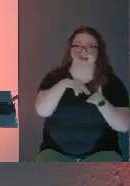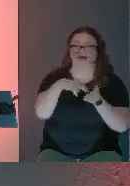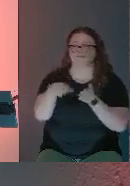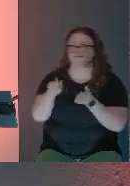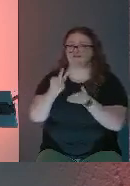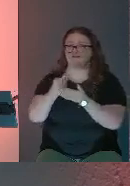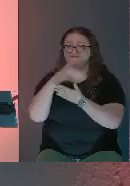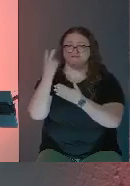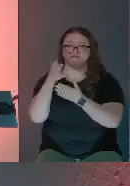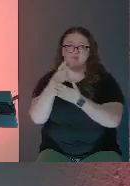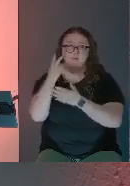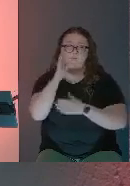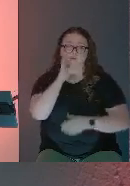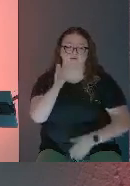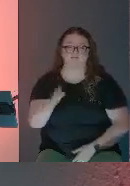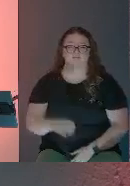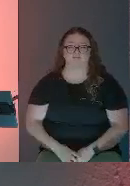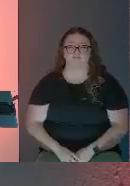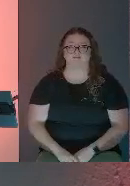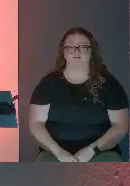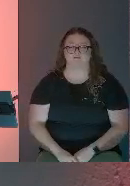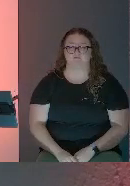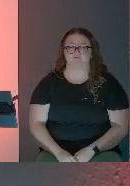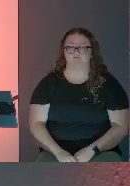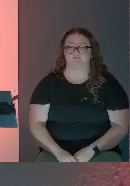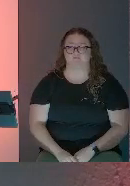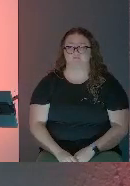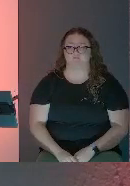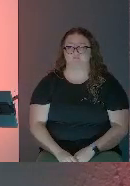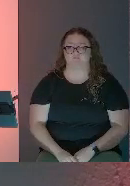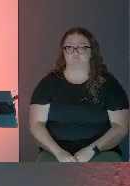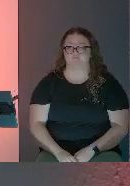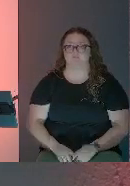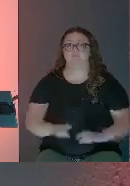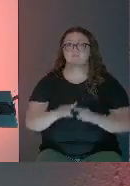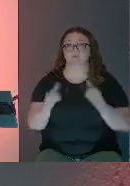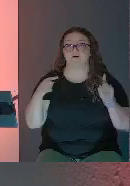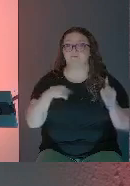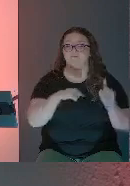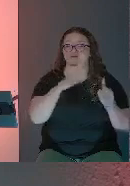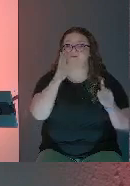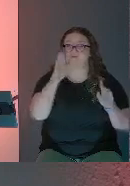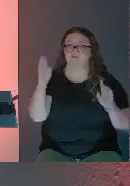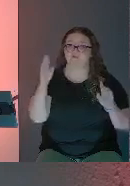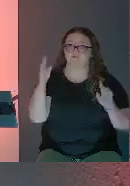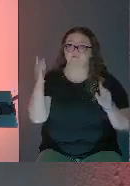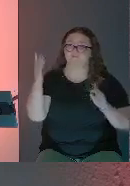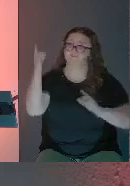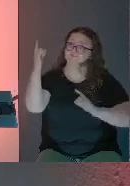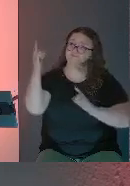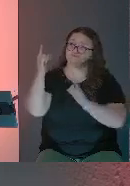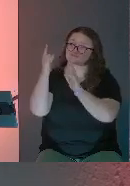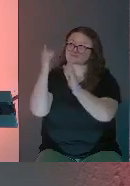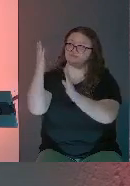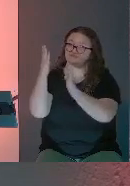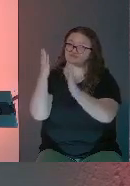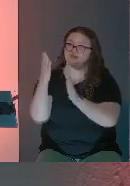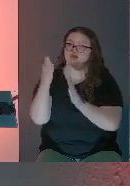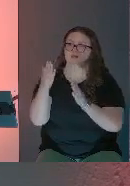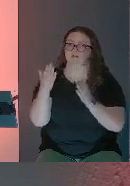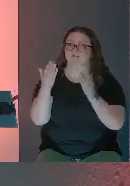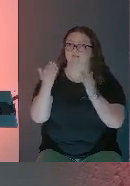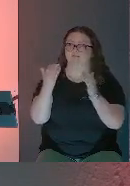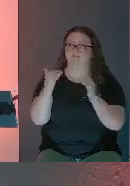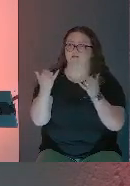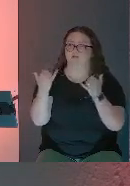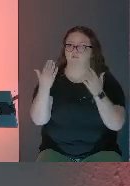And that's so cool too. But we're going to be in his presence. Look at the next verse. Verse number